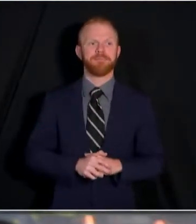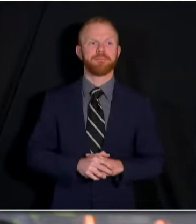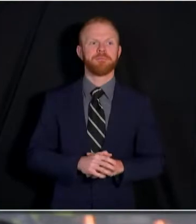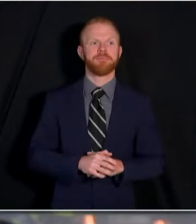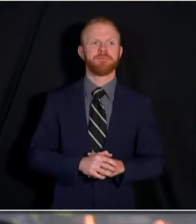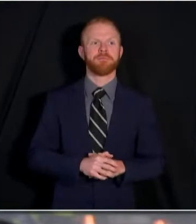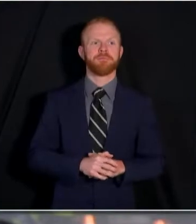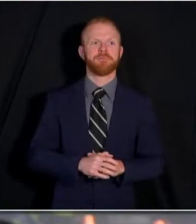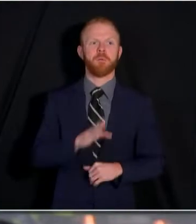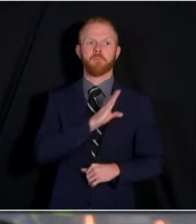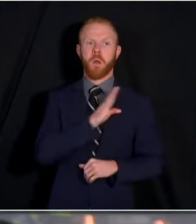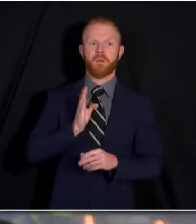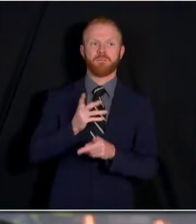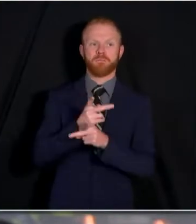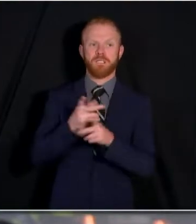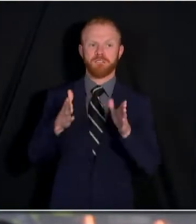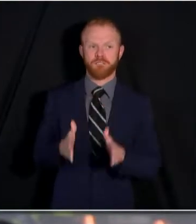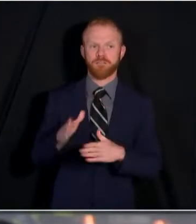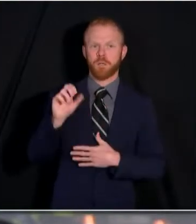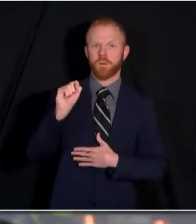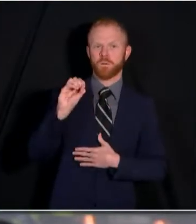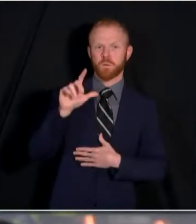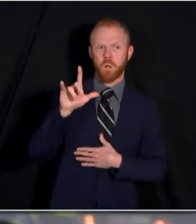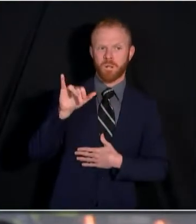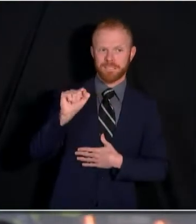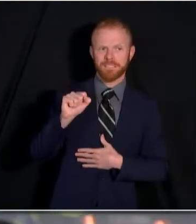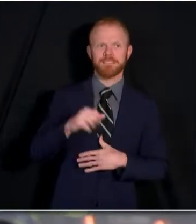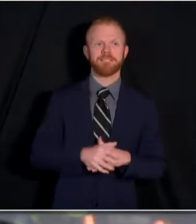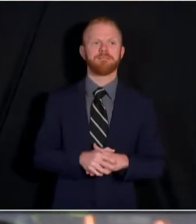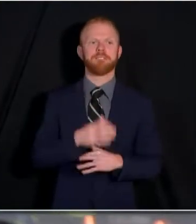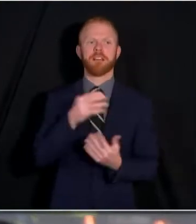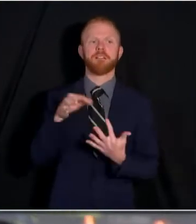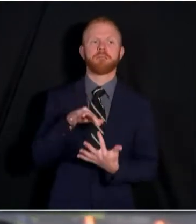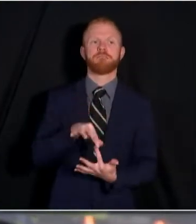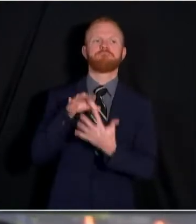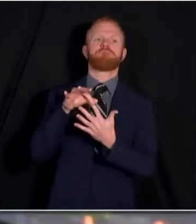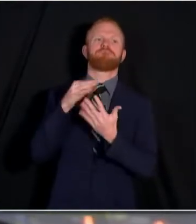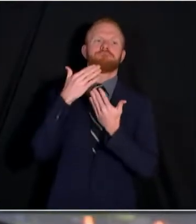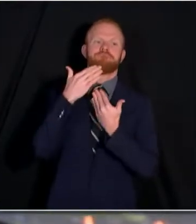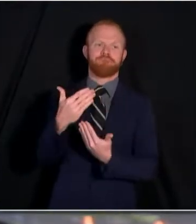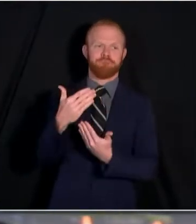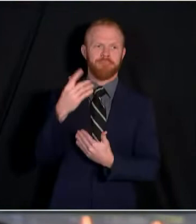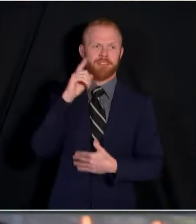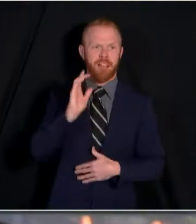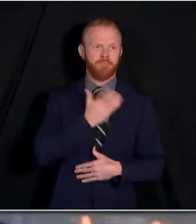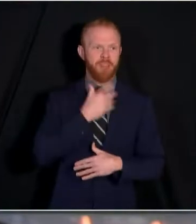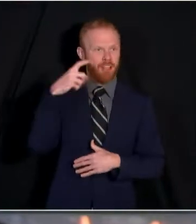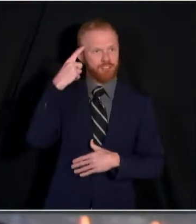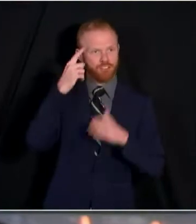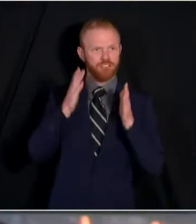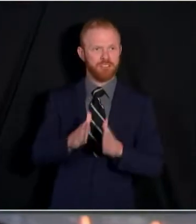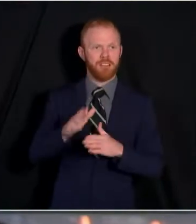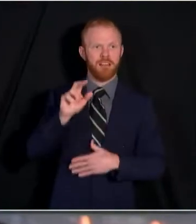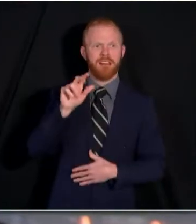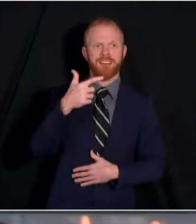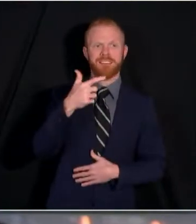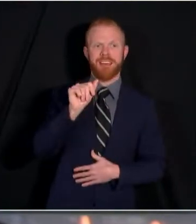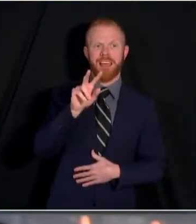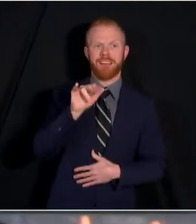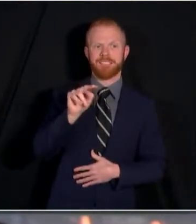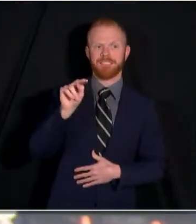Carrillo as well, and a very, very special thank you to our governor, no other than Gavin Newsom, because it is this